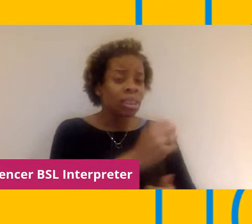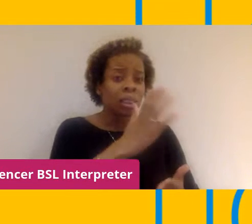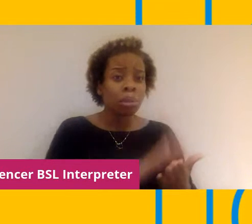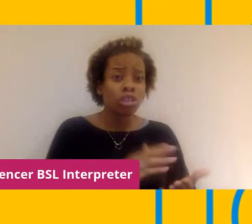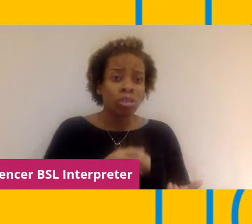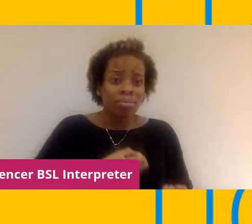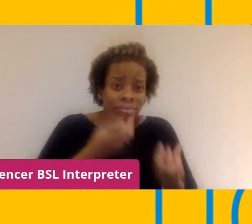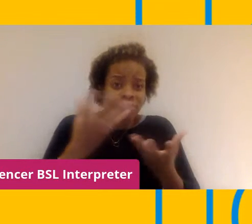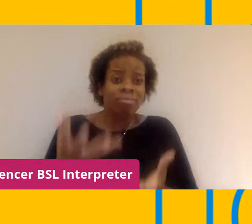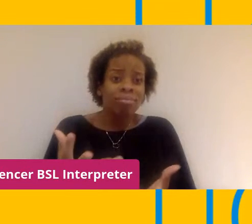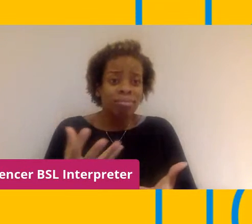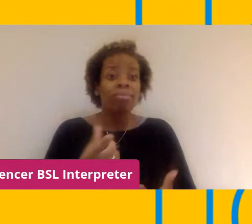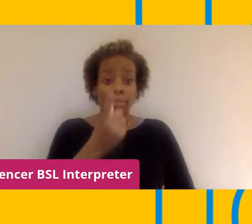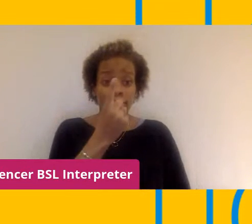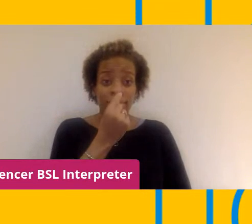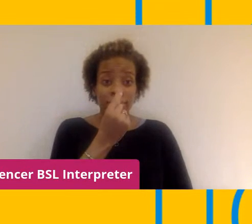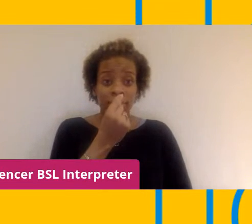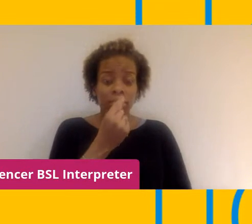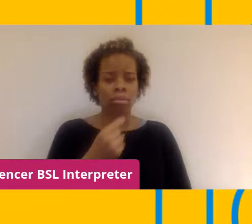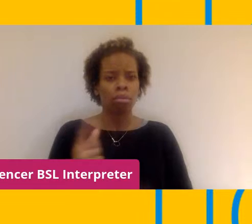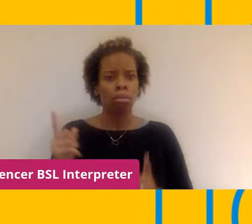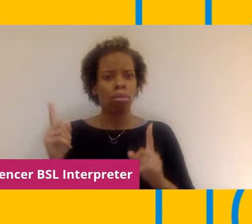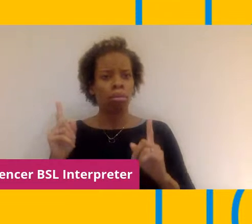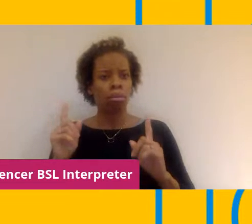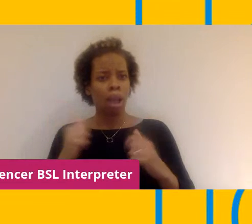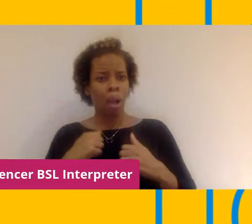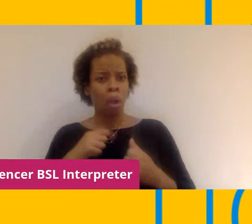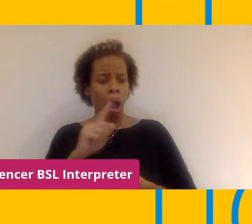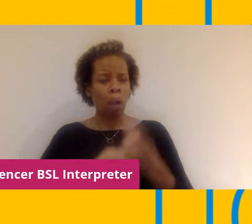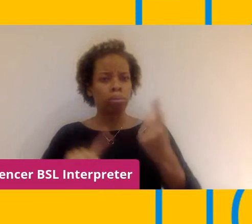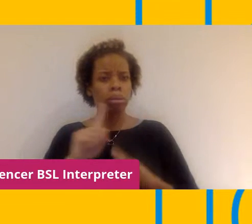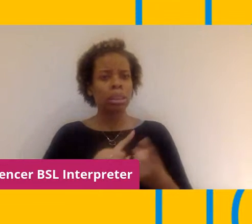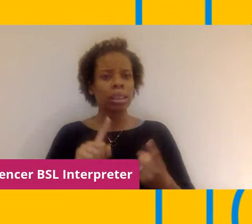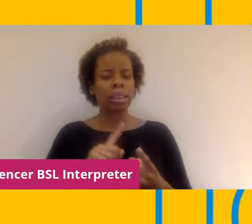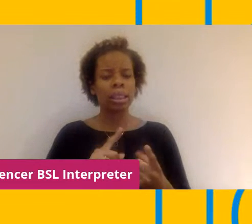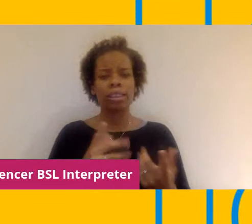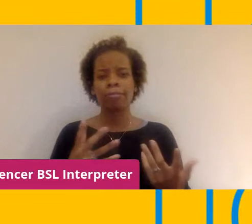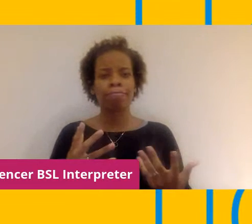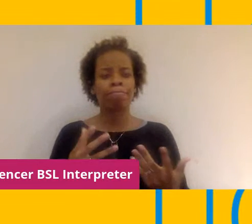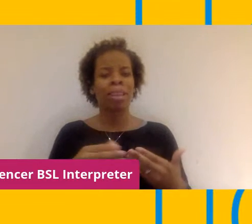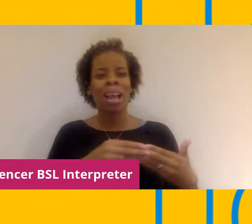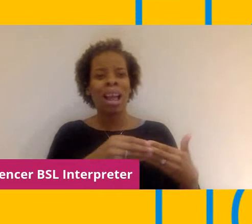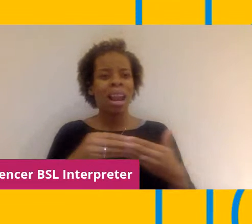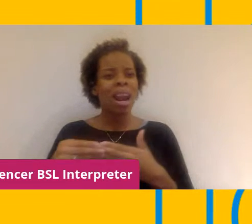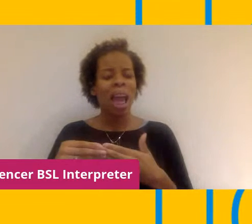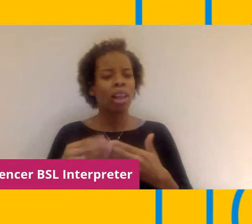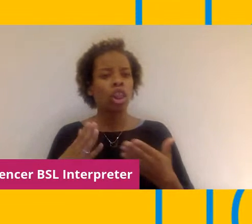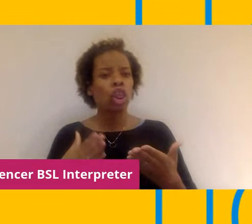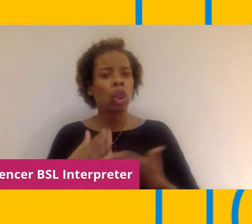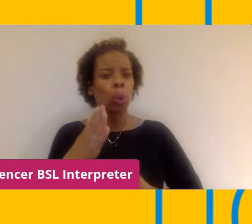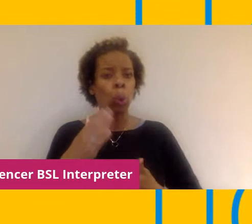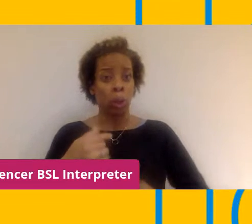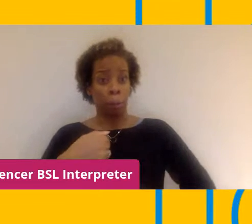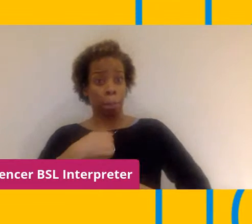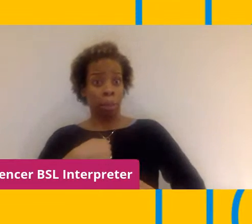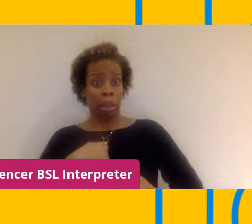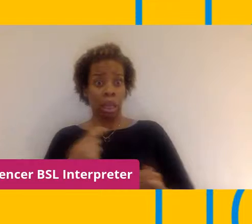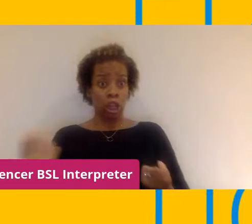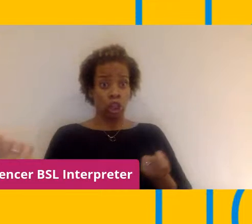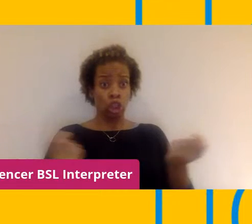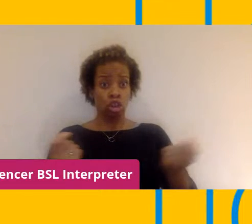services members. It's not something that's necessarily led by